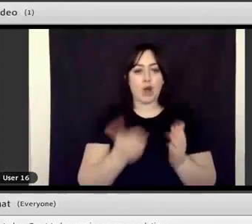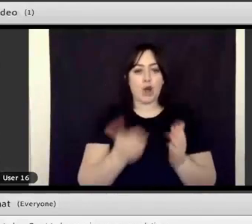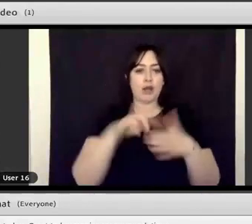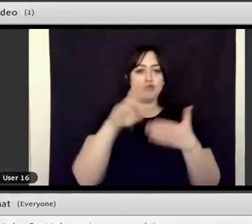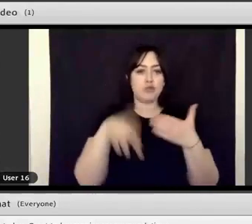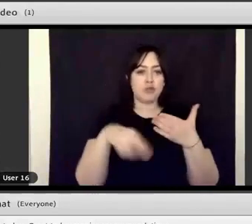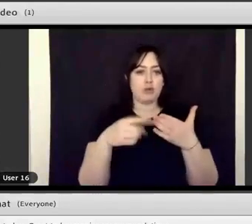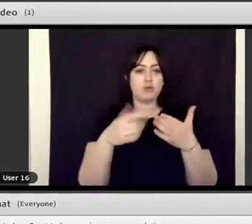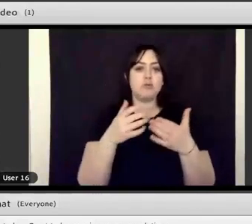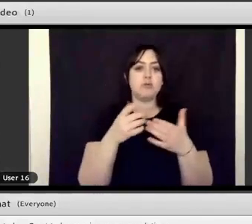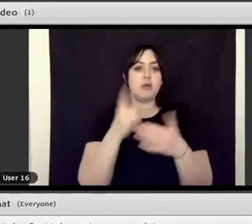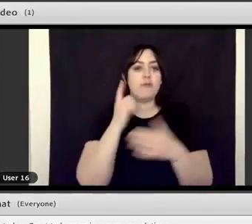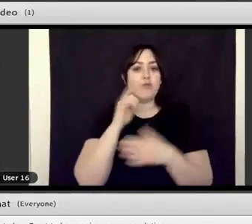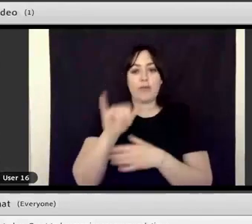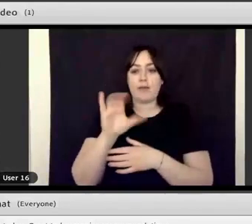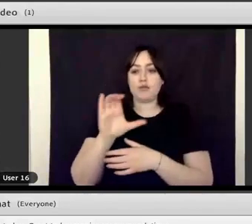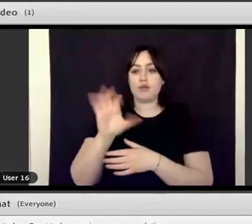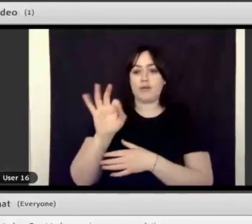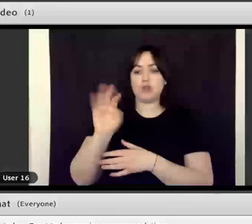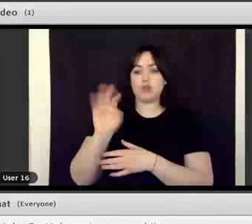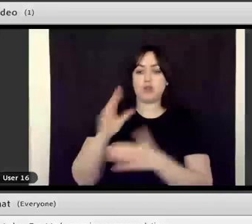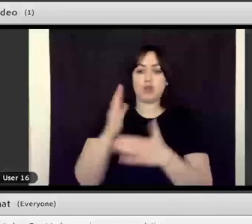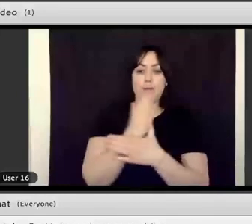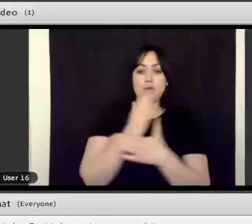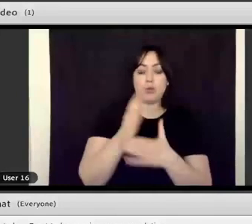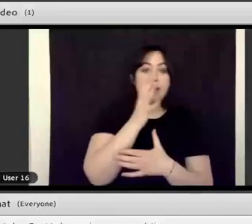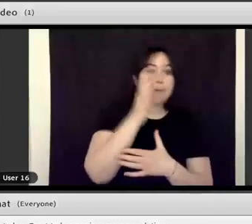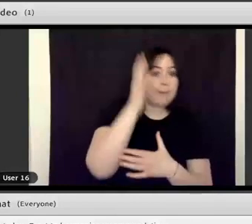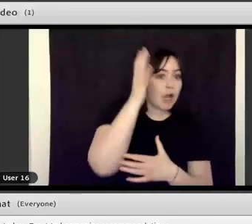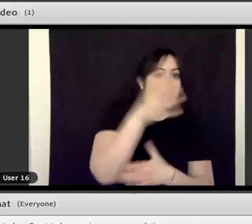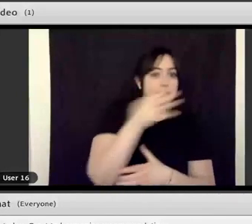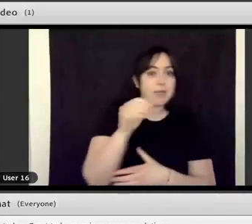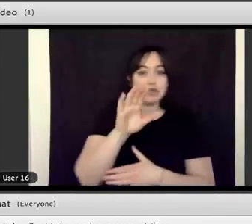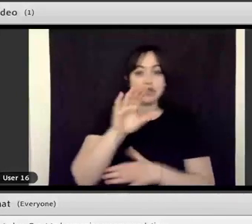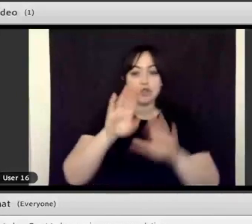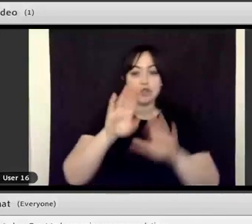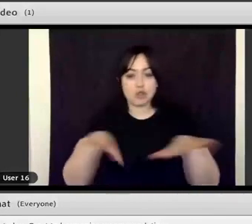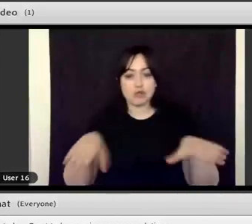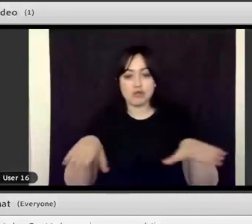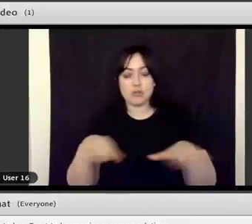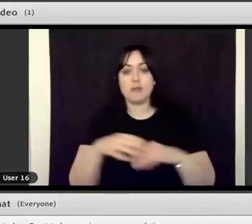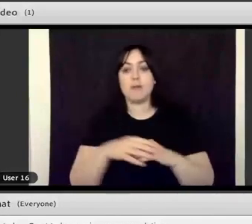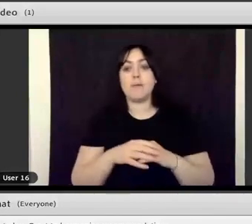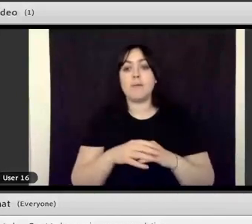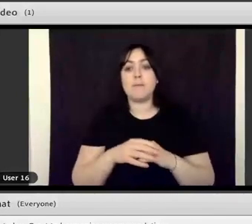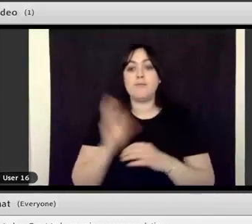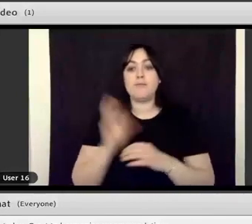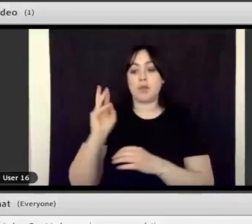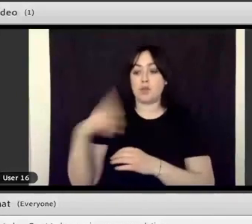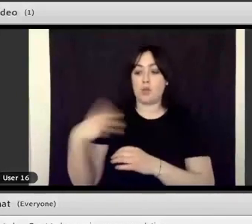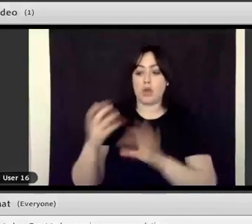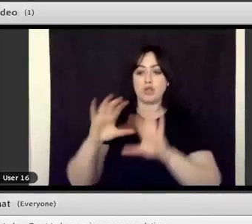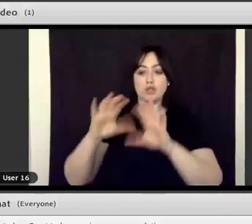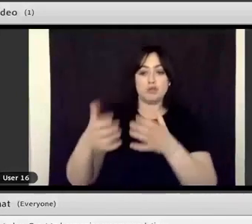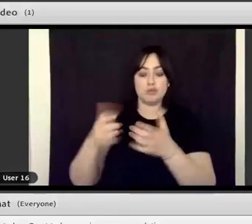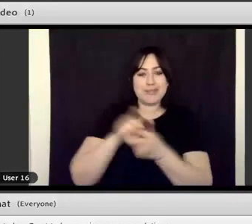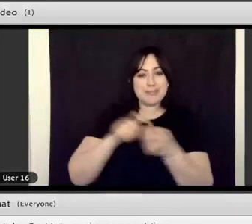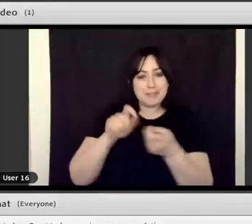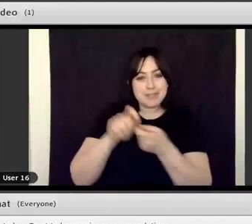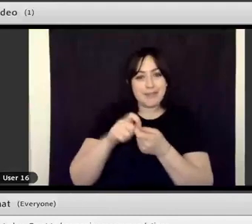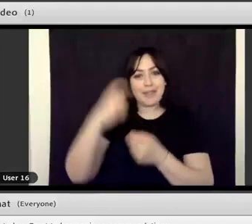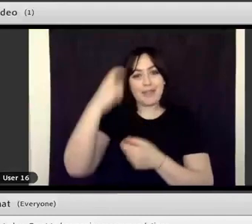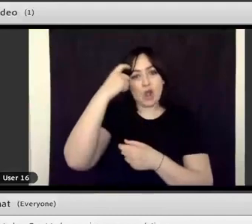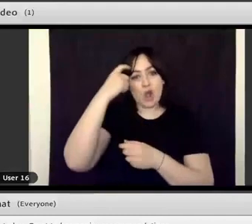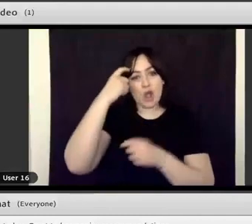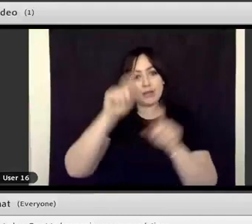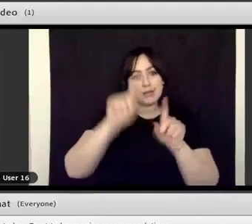and children, the Washington group and specifically the cognitive testing lab within